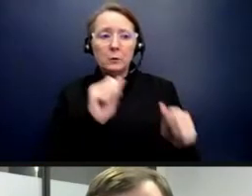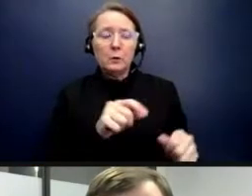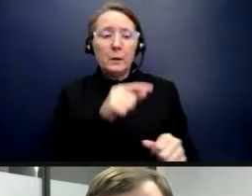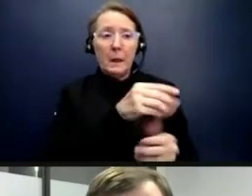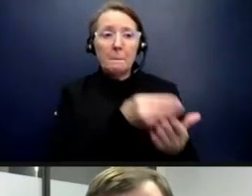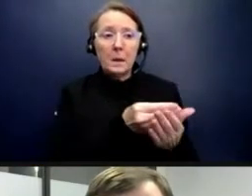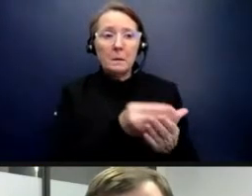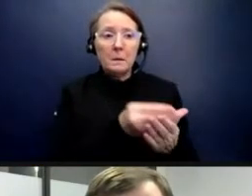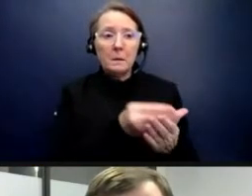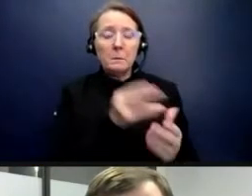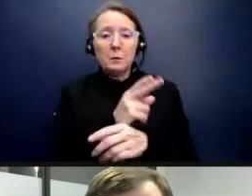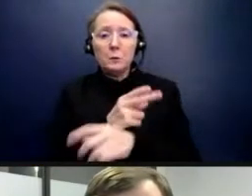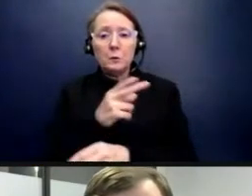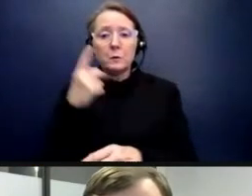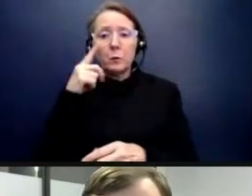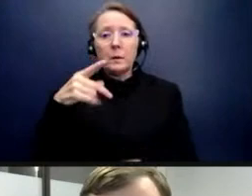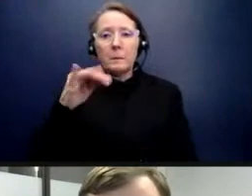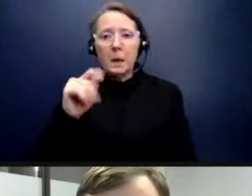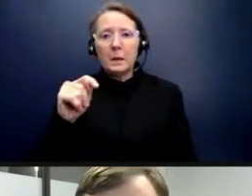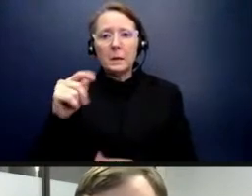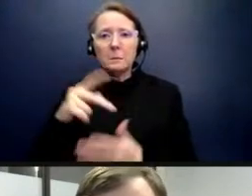emergency response team?